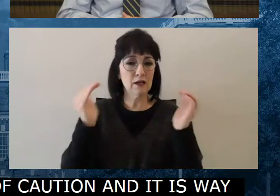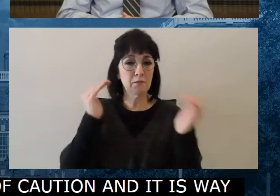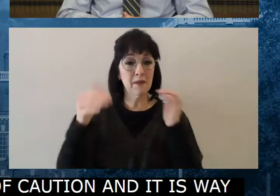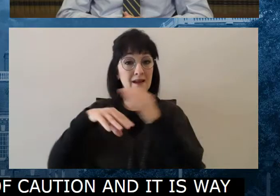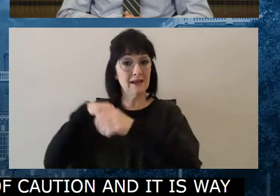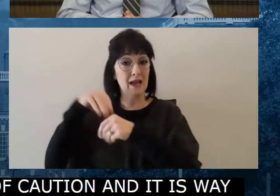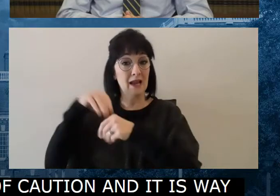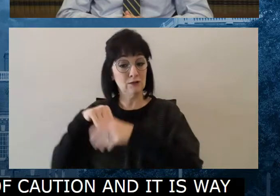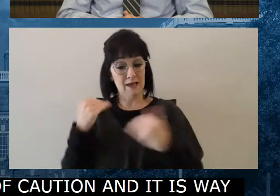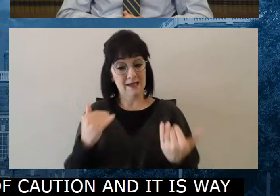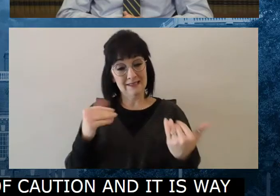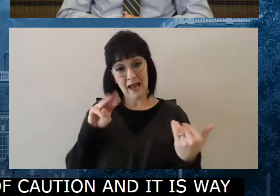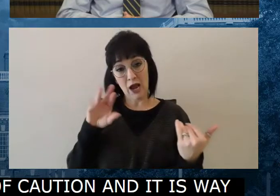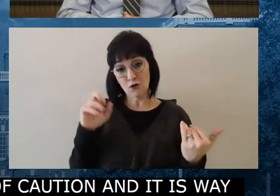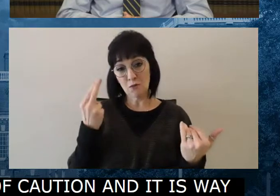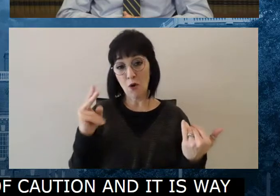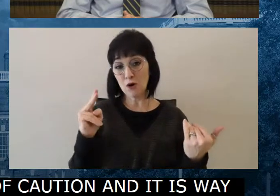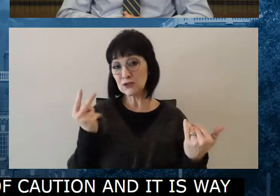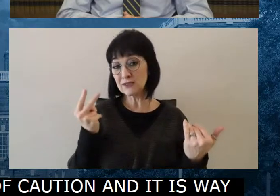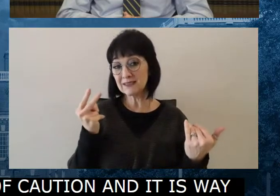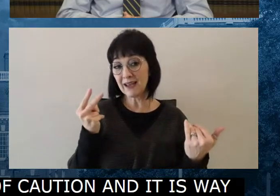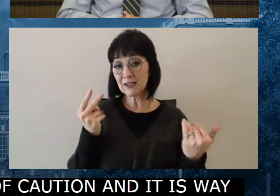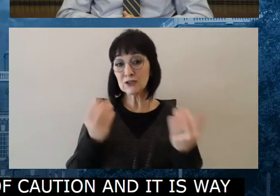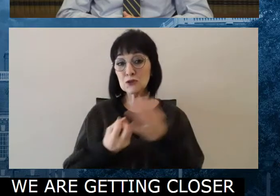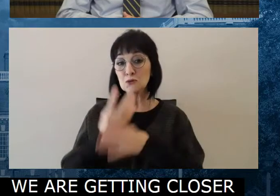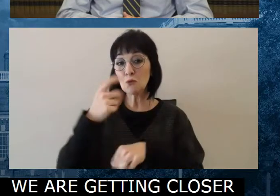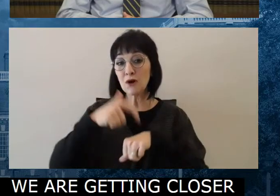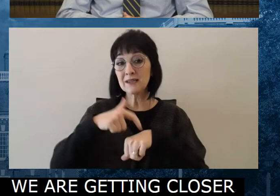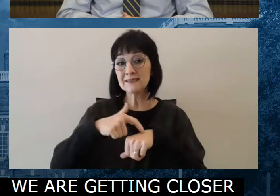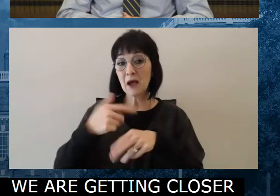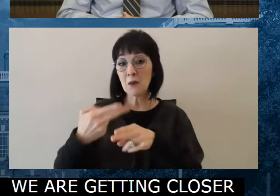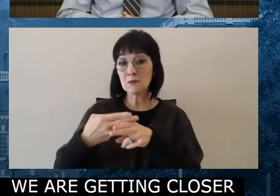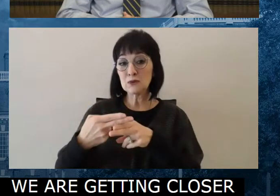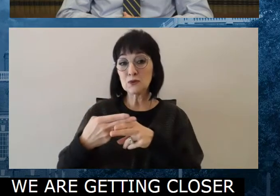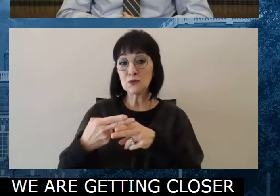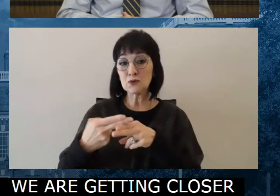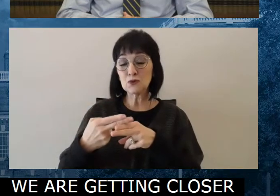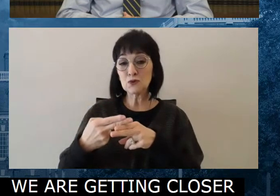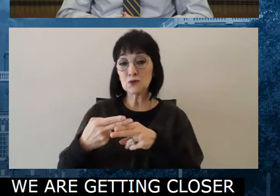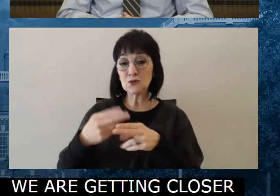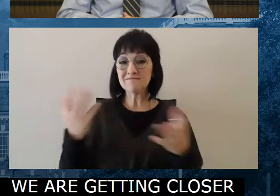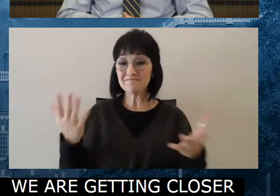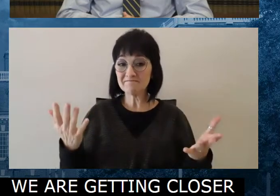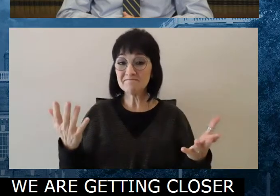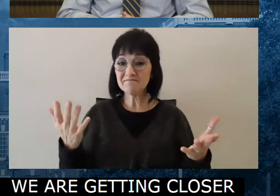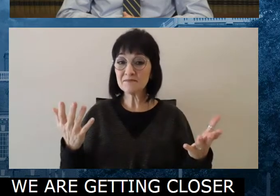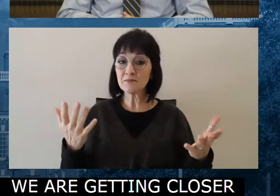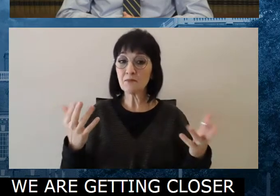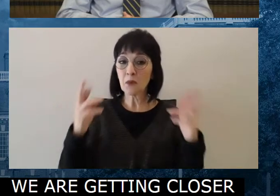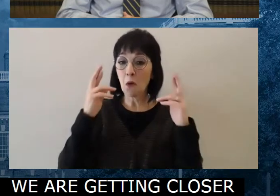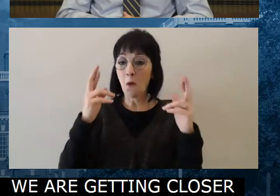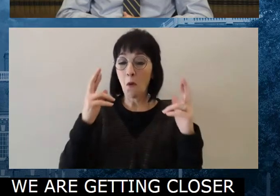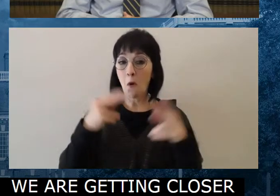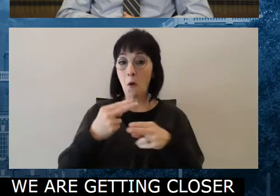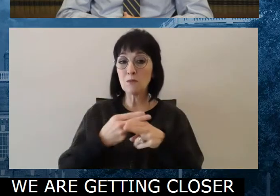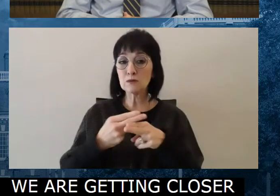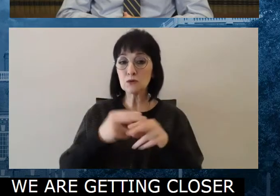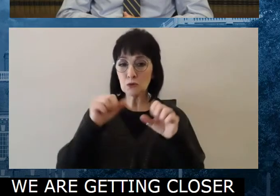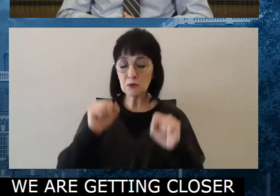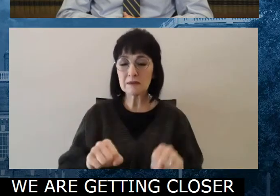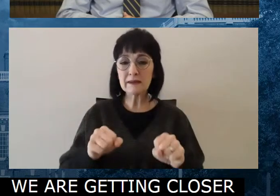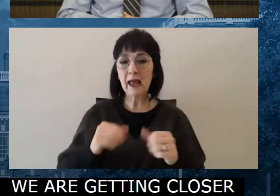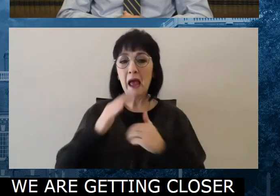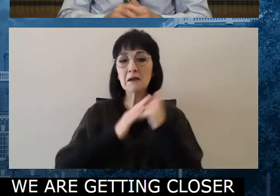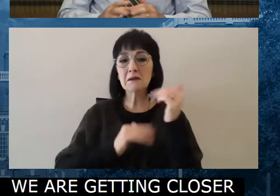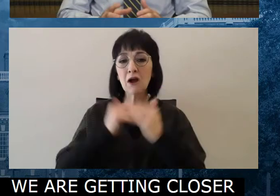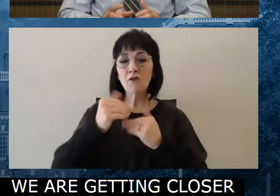and spring is around the corner, and we'll be able to move some of these venues outdoors pretty quickly. Our major